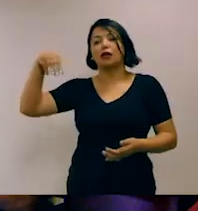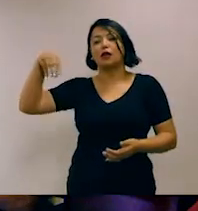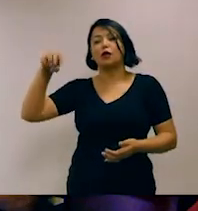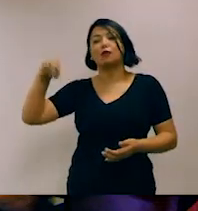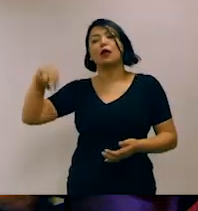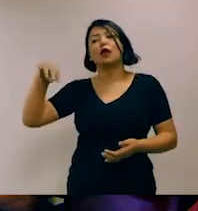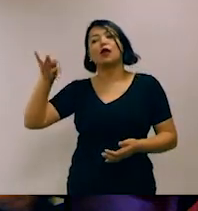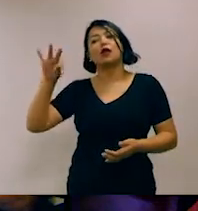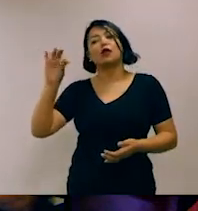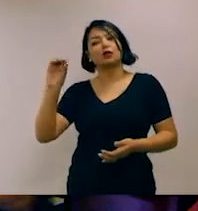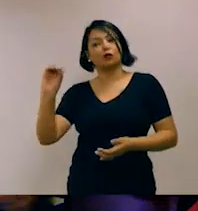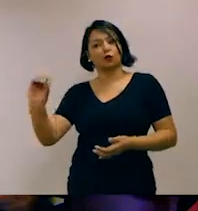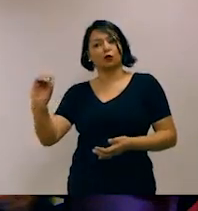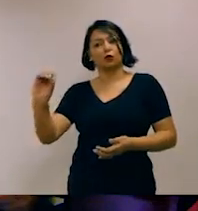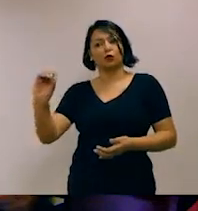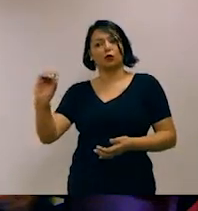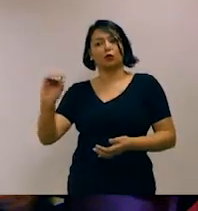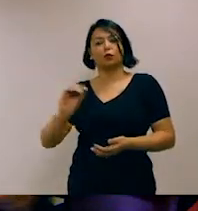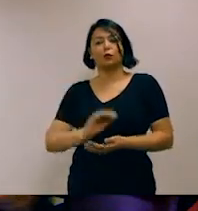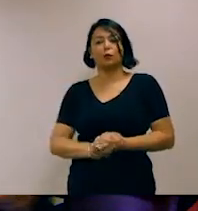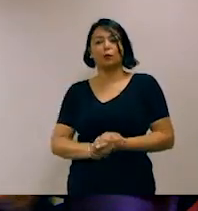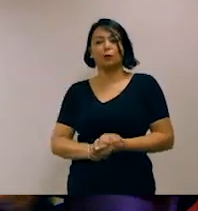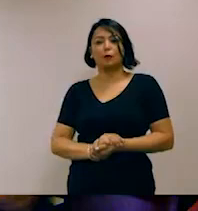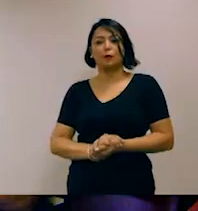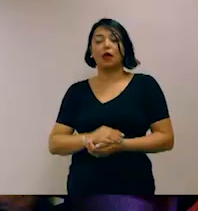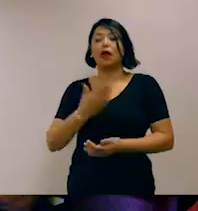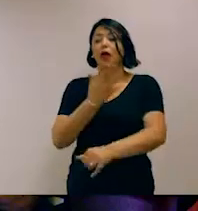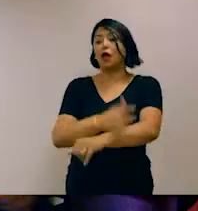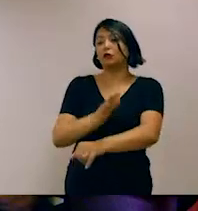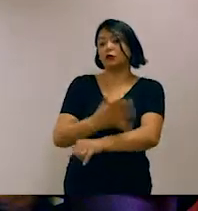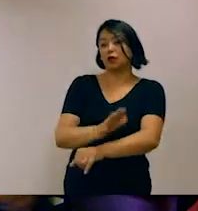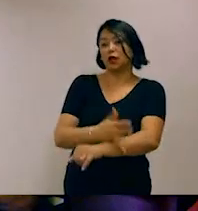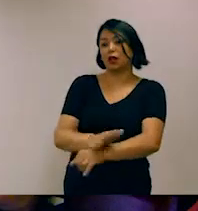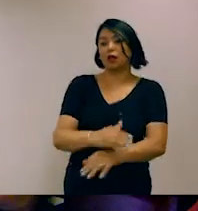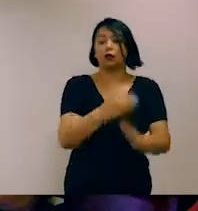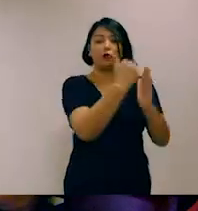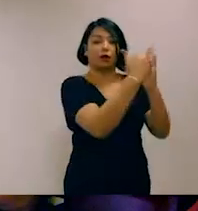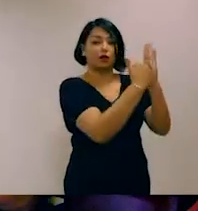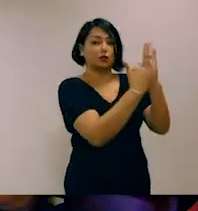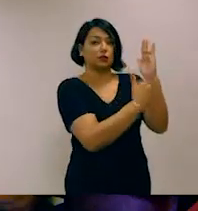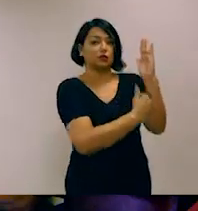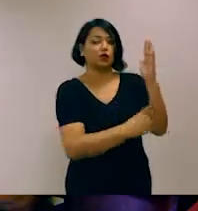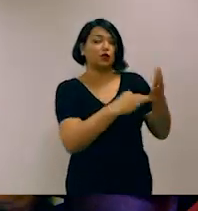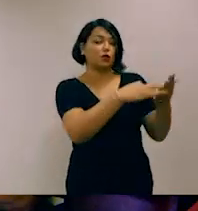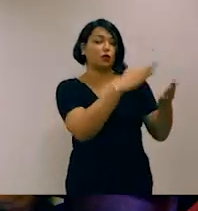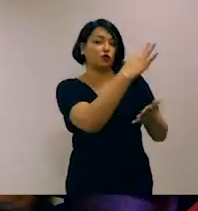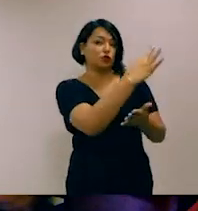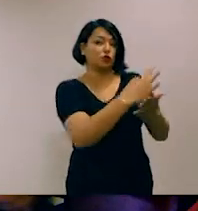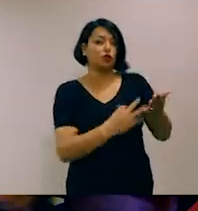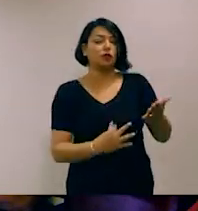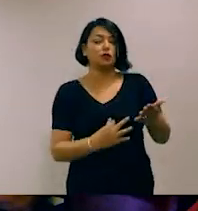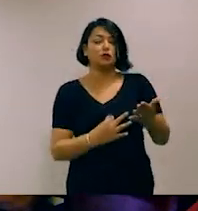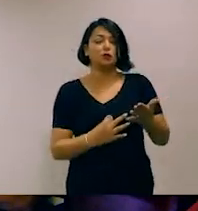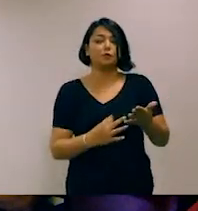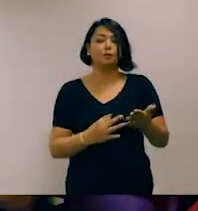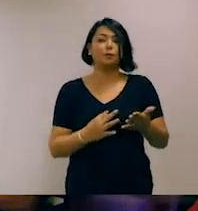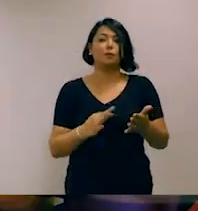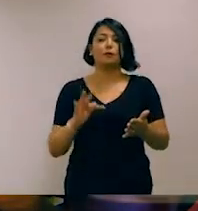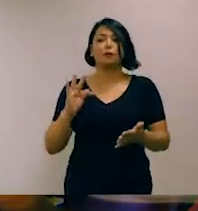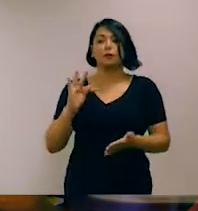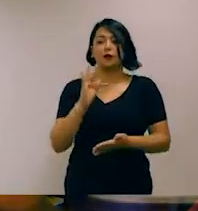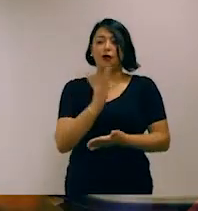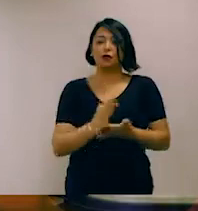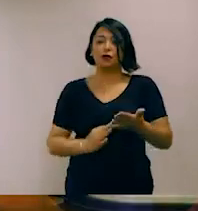through the processing, the training process of the model. So it's a training to classify the